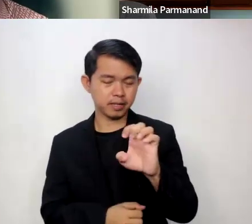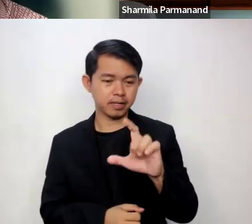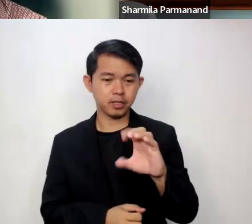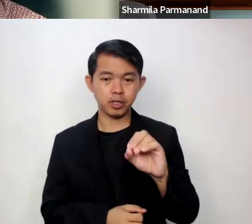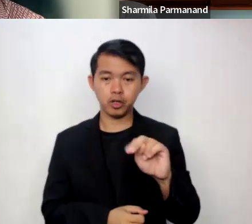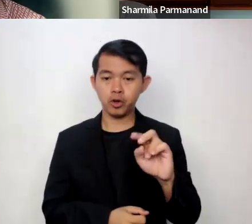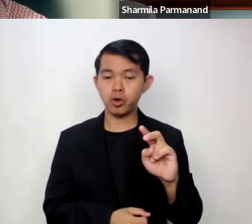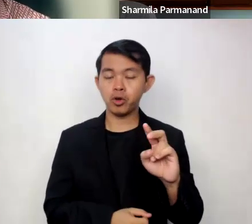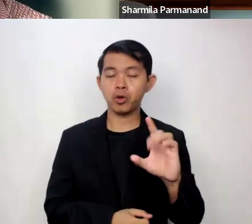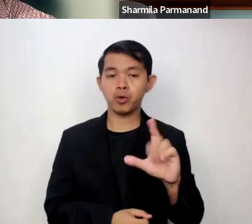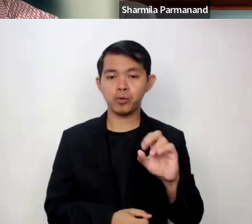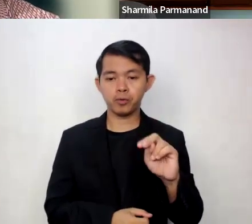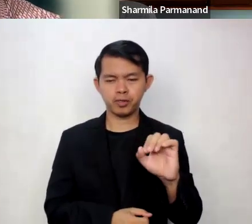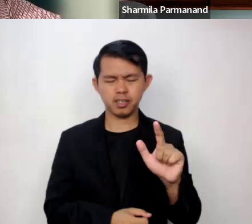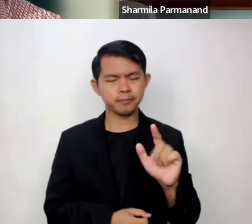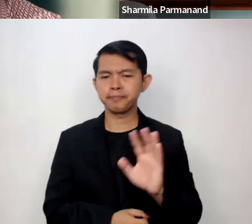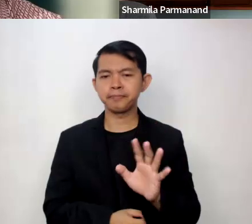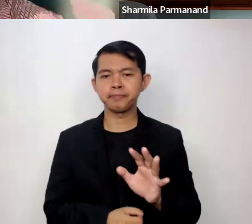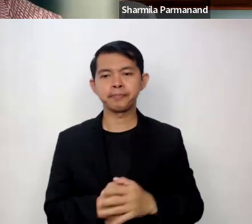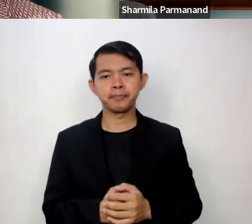logics as well that are left,